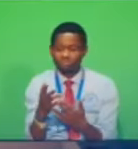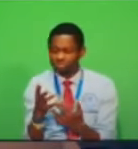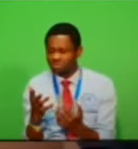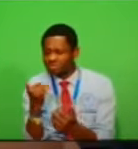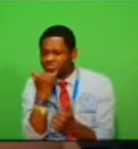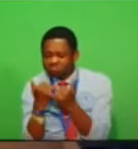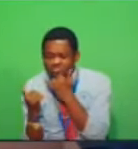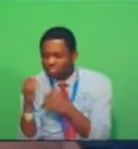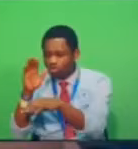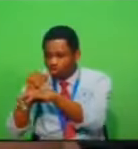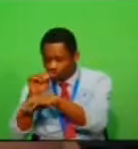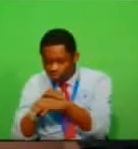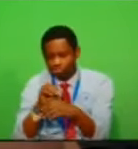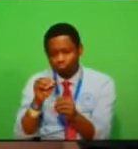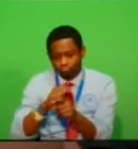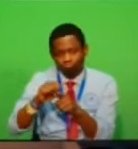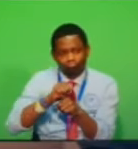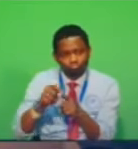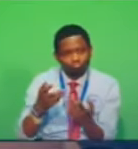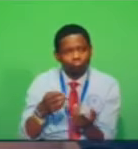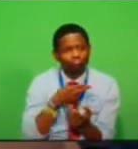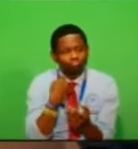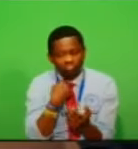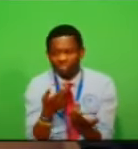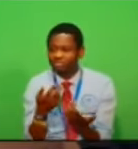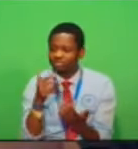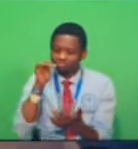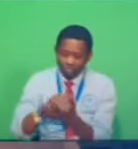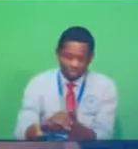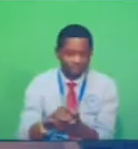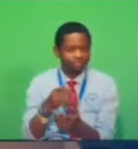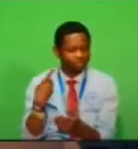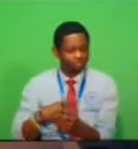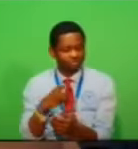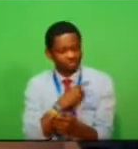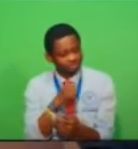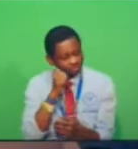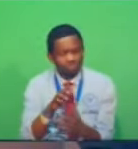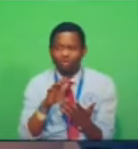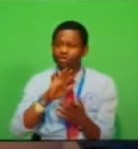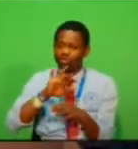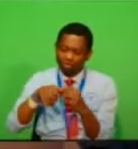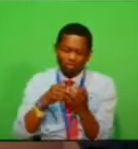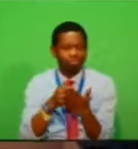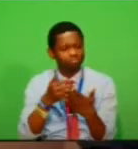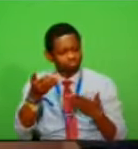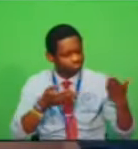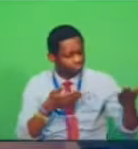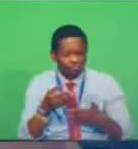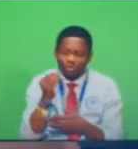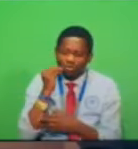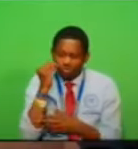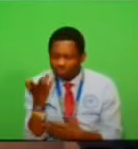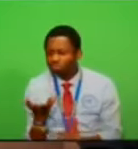you are trained, especially our pastors' wives, our deaconesses, and the other leaders. They will invite you home,